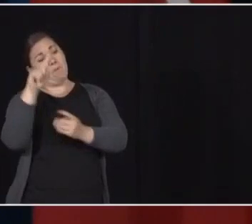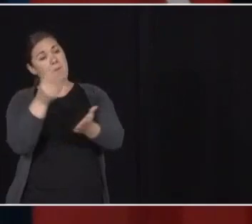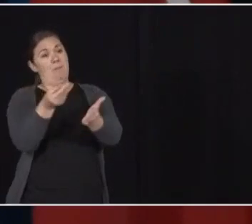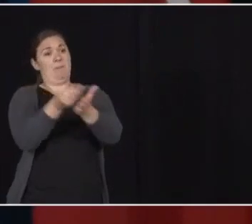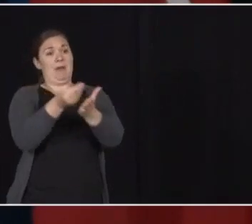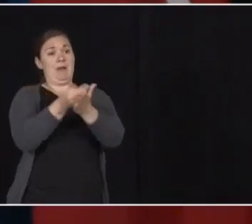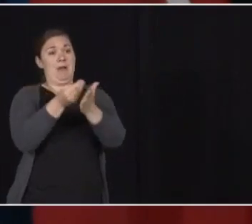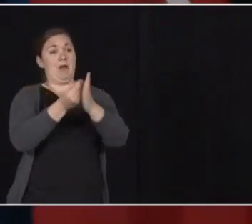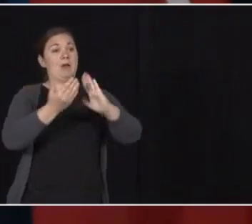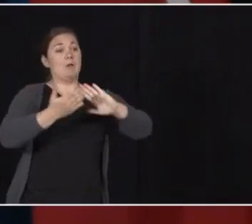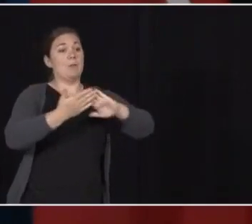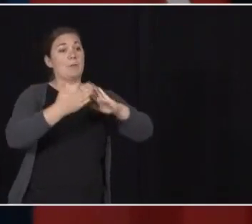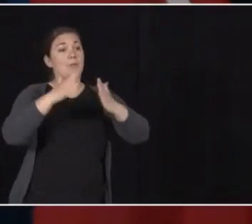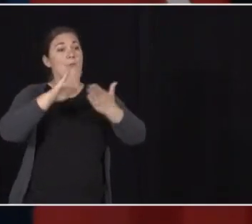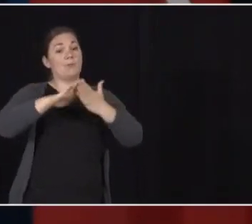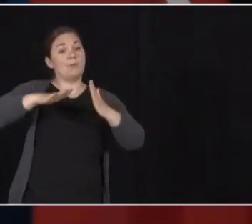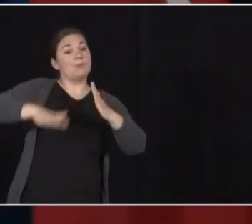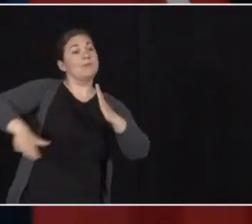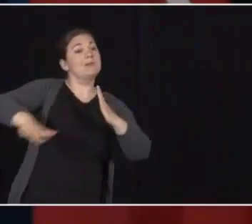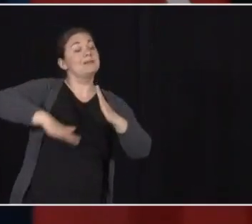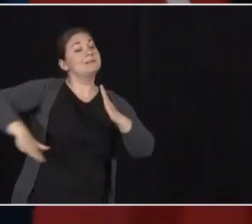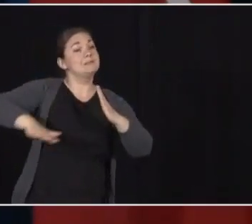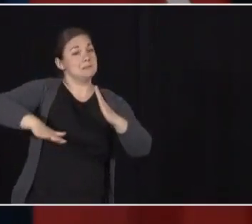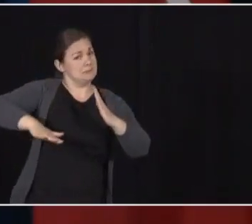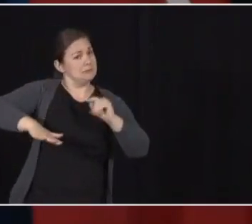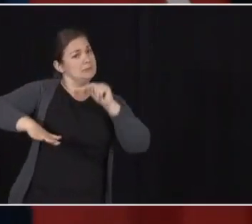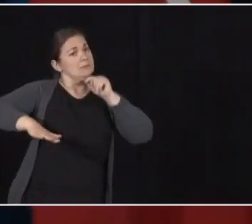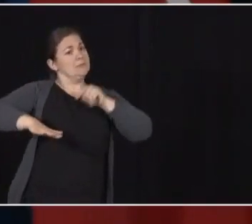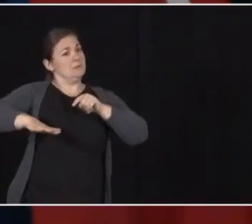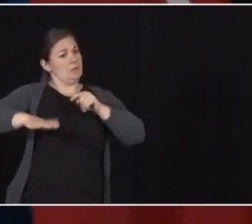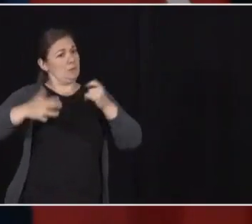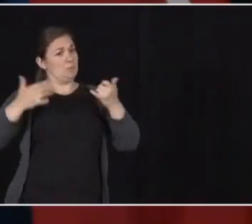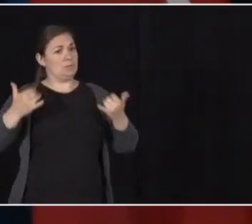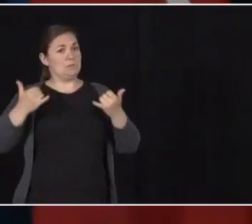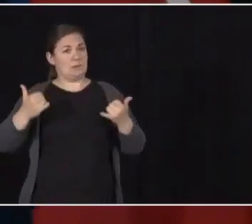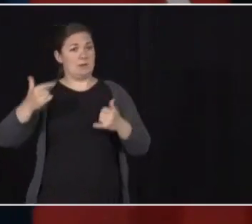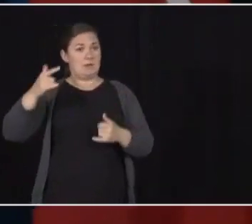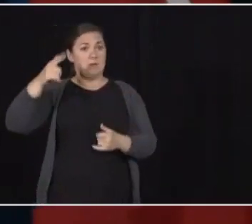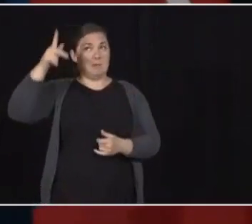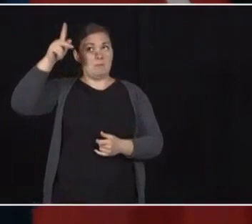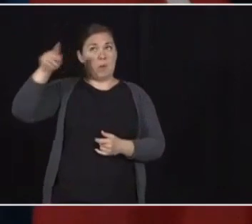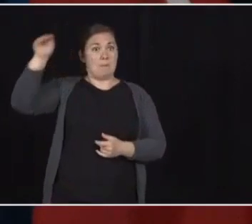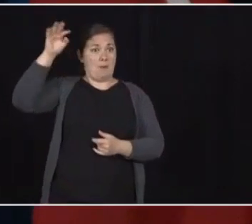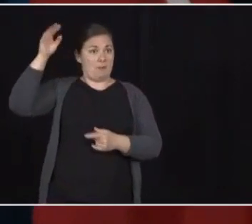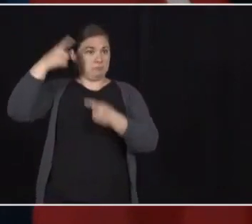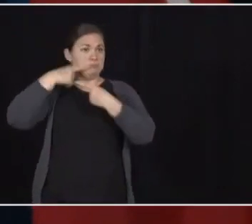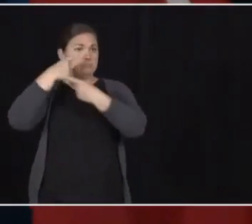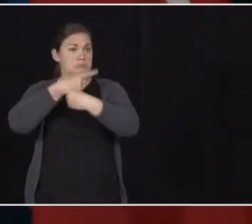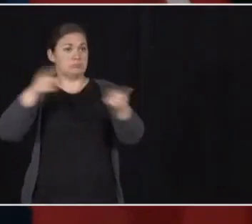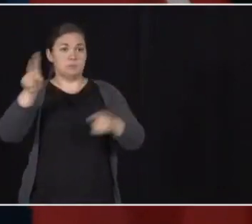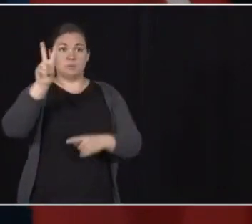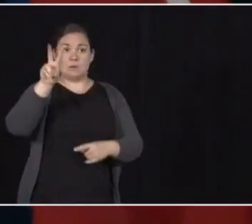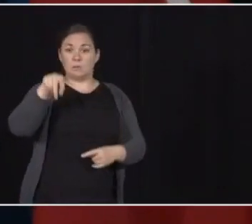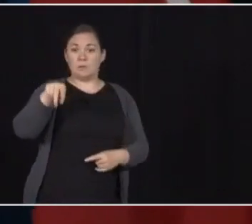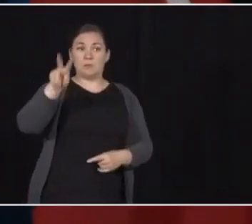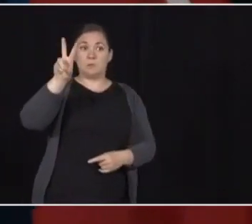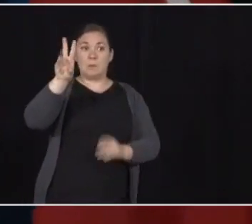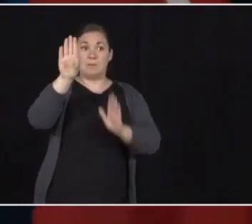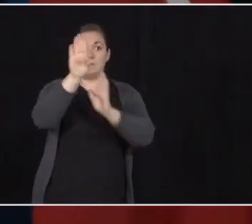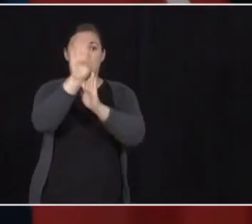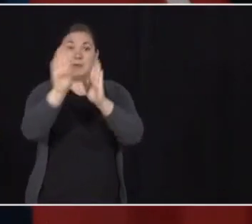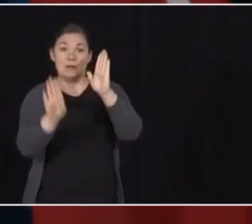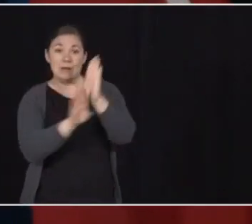municipalities. So today, Prime Minister Justin Trudeau announced $2.2 billion for municipalities in this country,